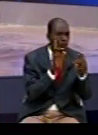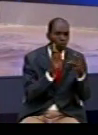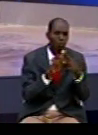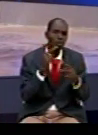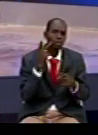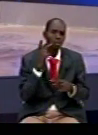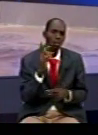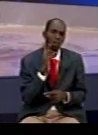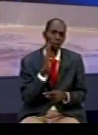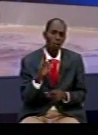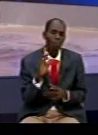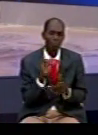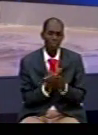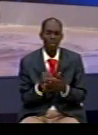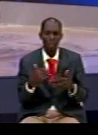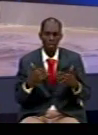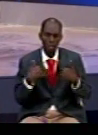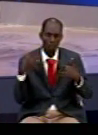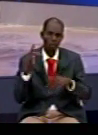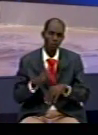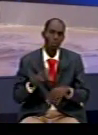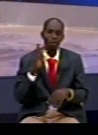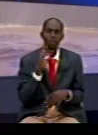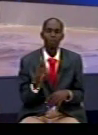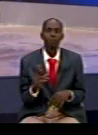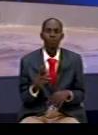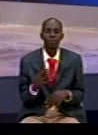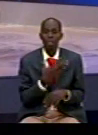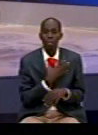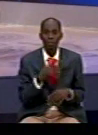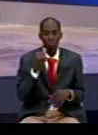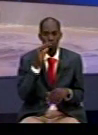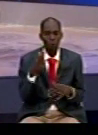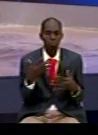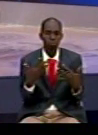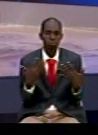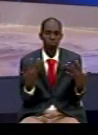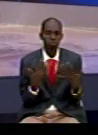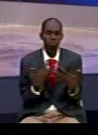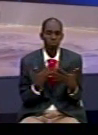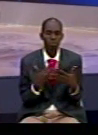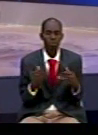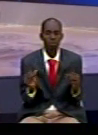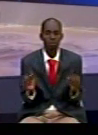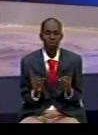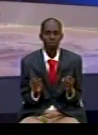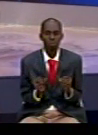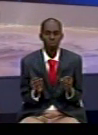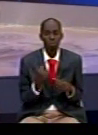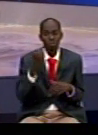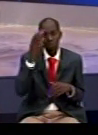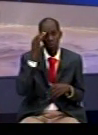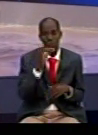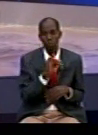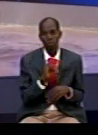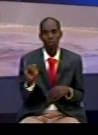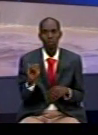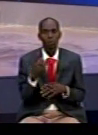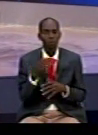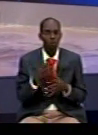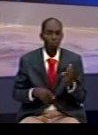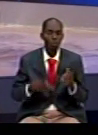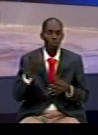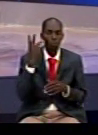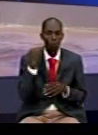that had done the same. But the woman, fearing and trembling, knowing what